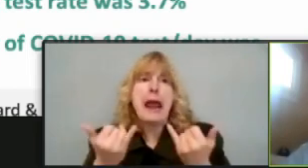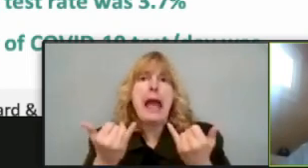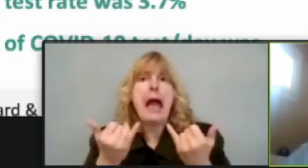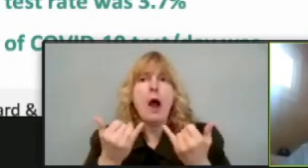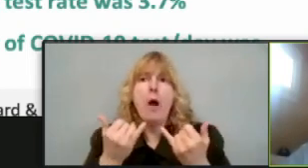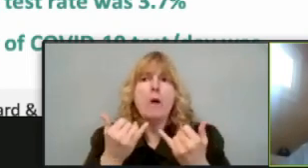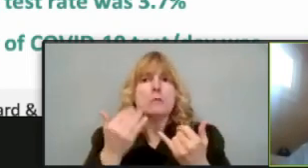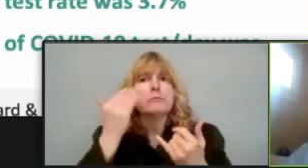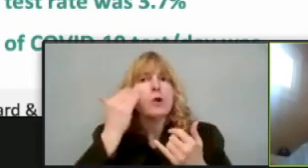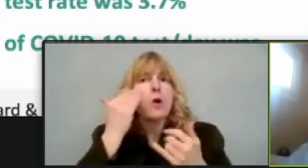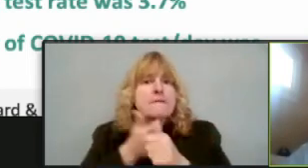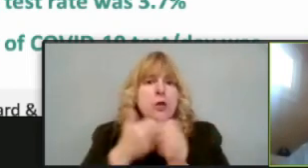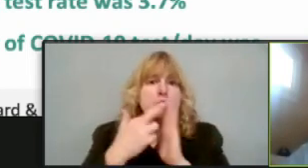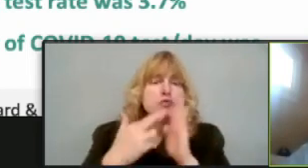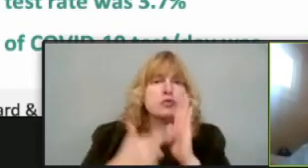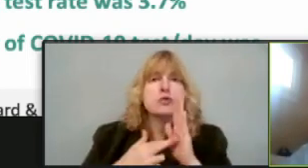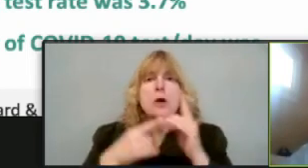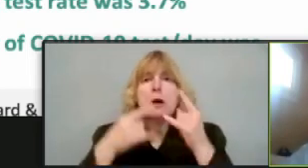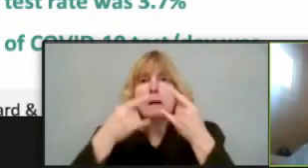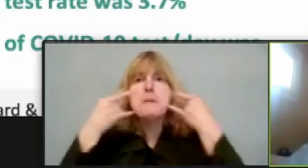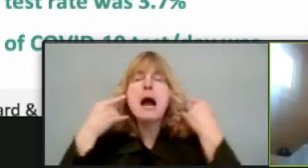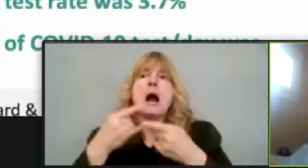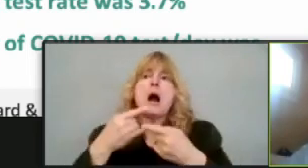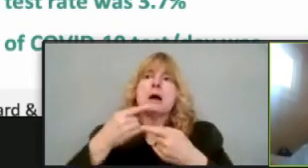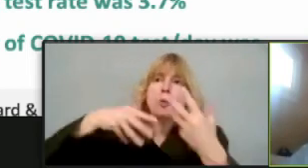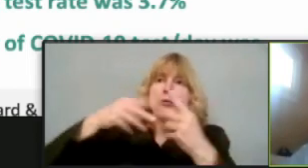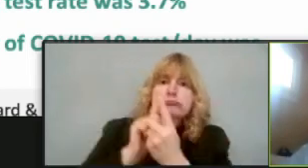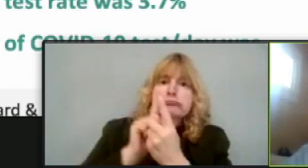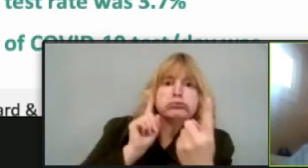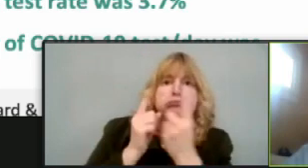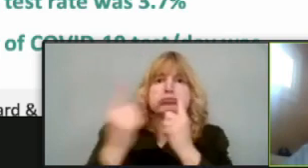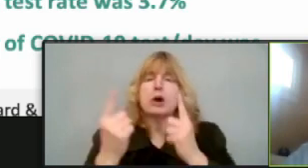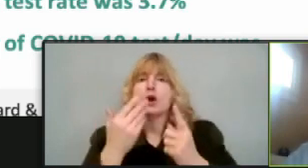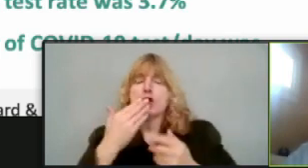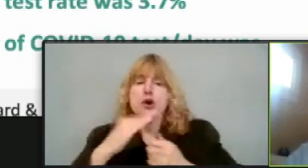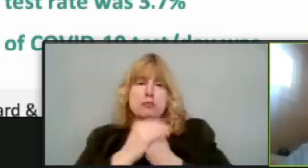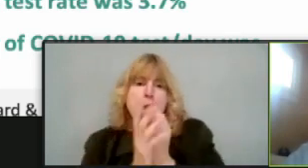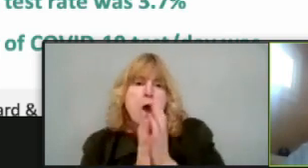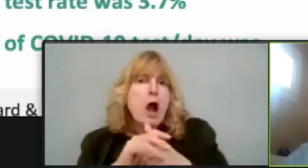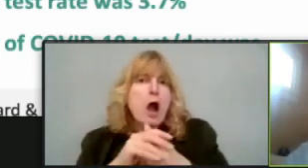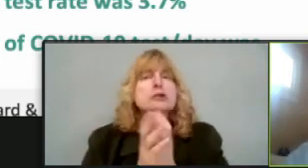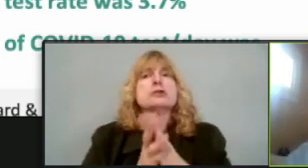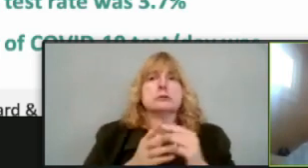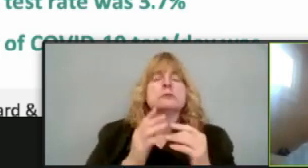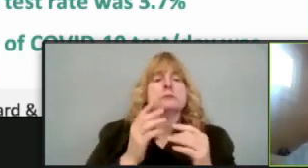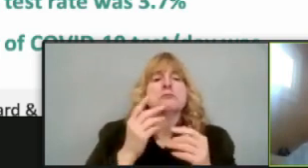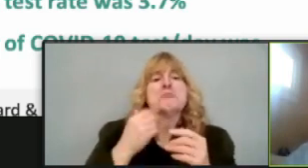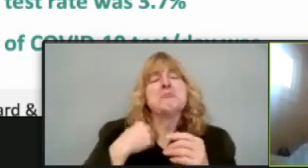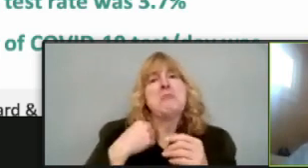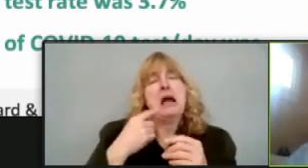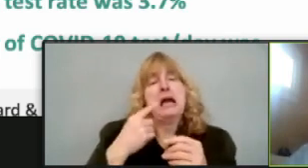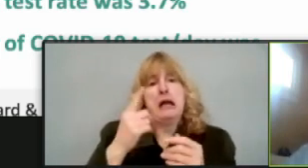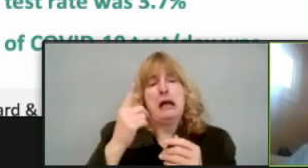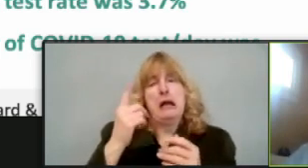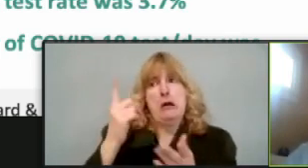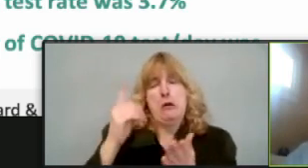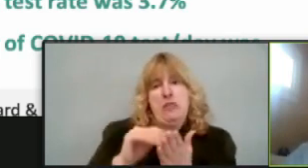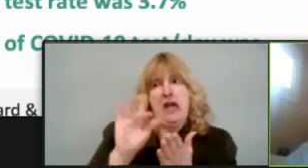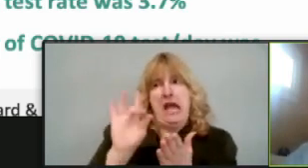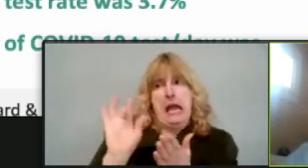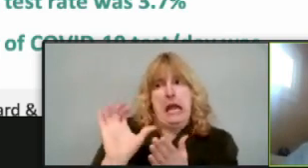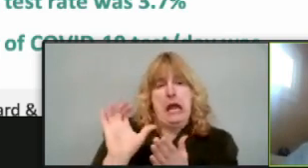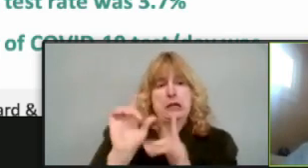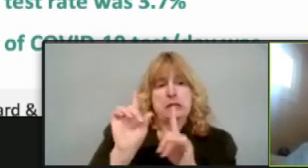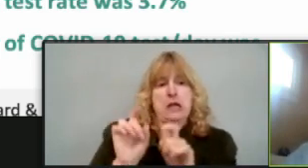our masks, continuing to social distance, and practicing good hand hygiene. Mm-hmm. We've had about 1,800 tests a day.